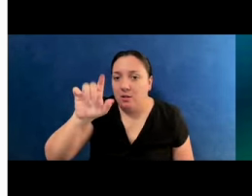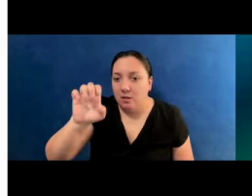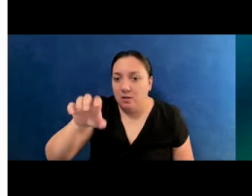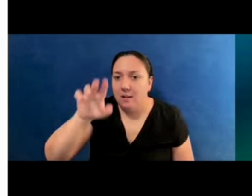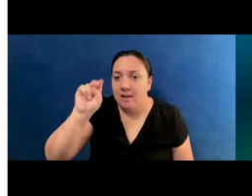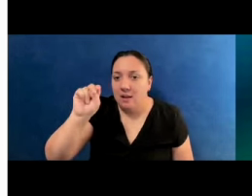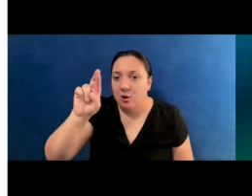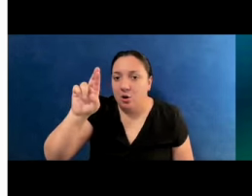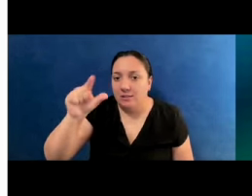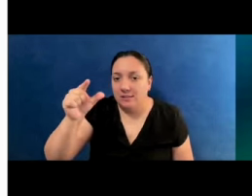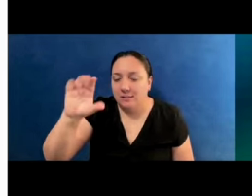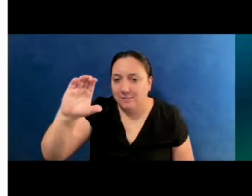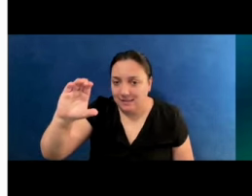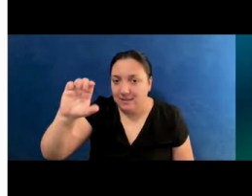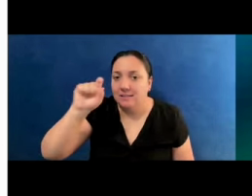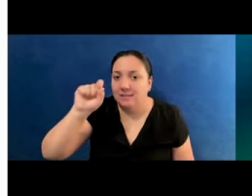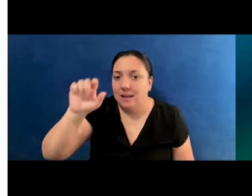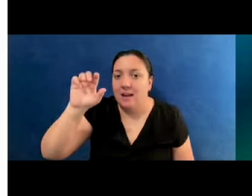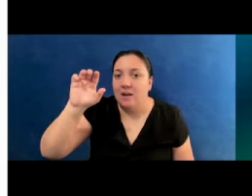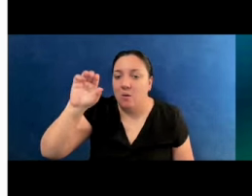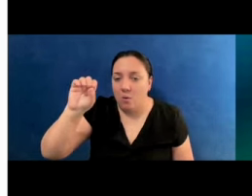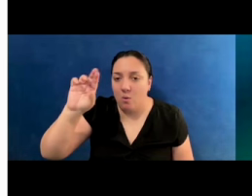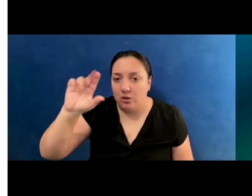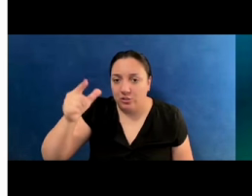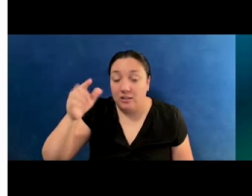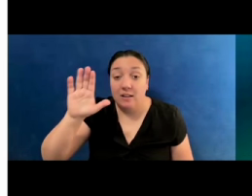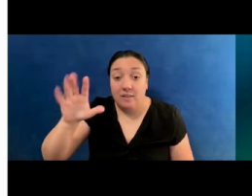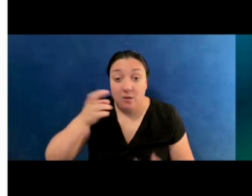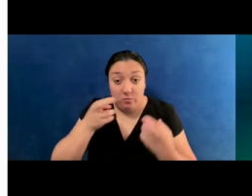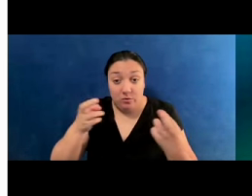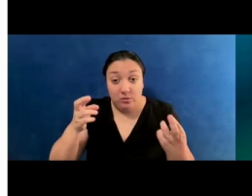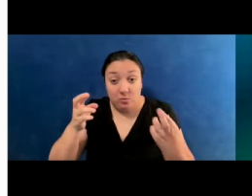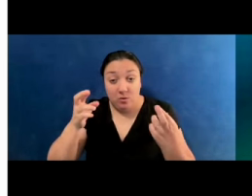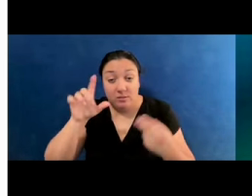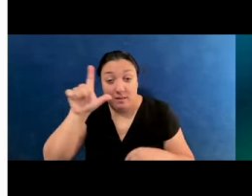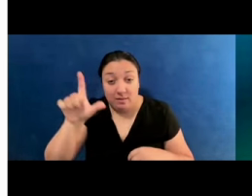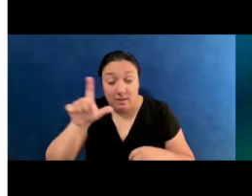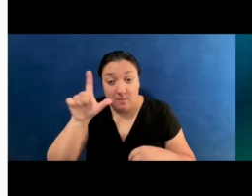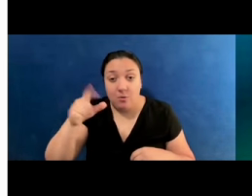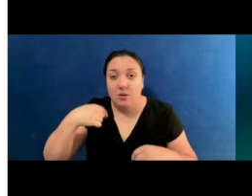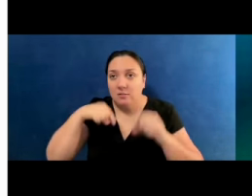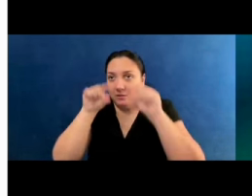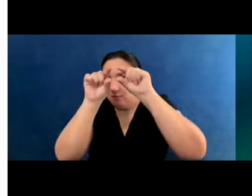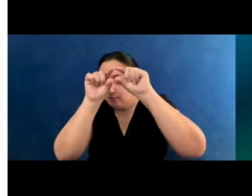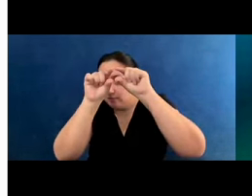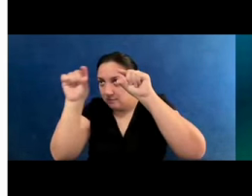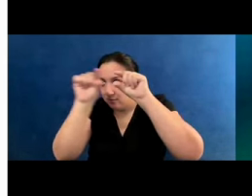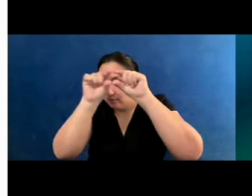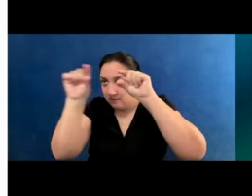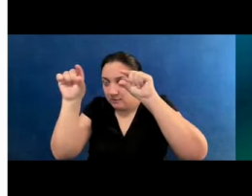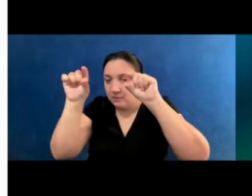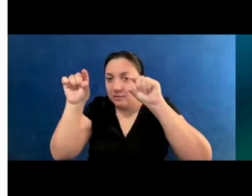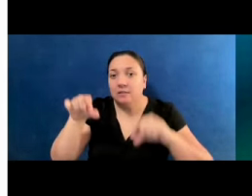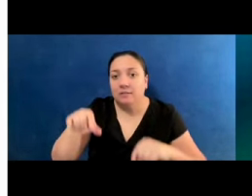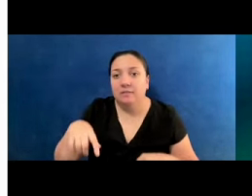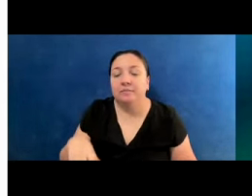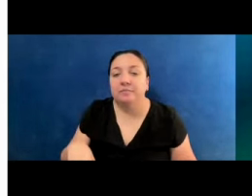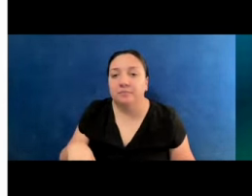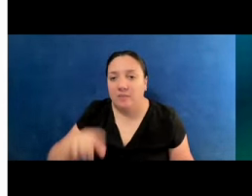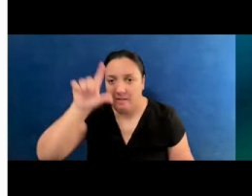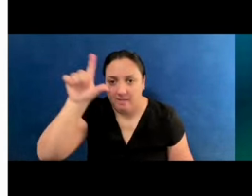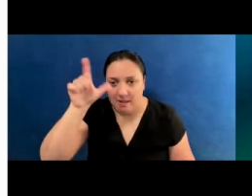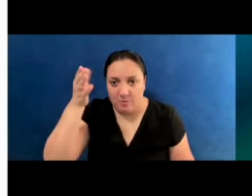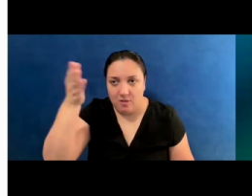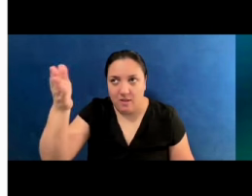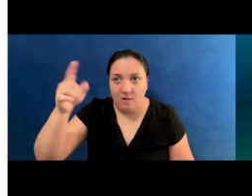ablenrc.org, and the resource library is a navigation tab in the upper right-hand corner, and the